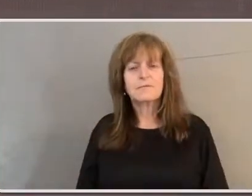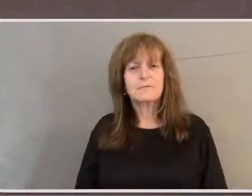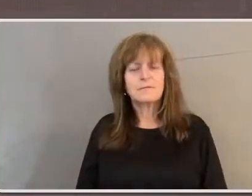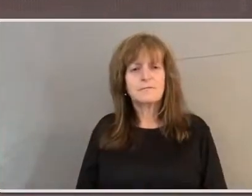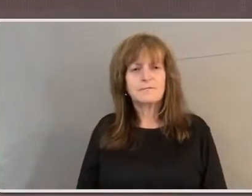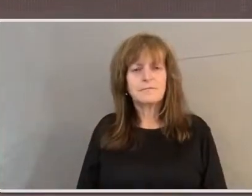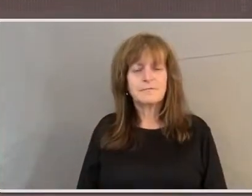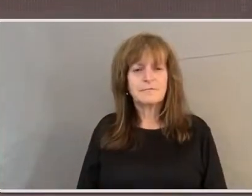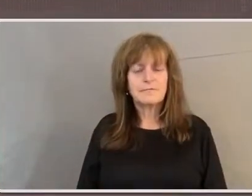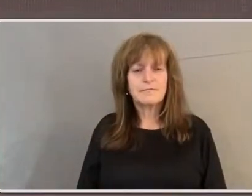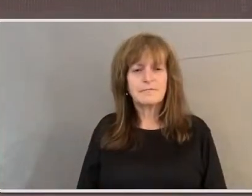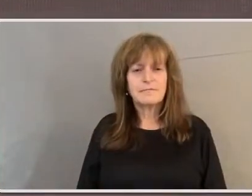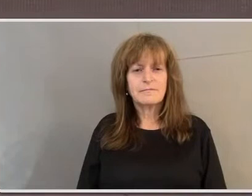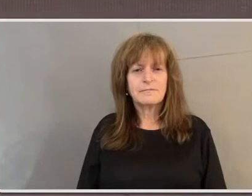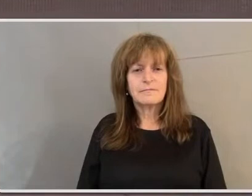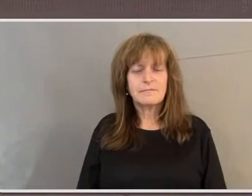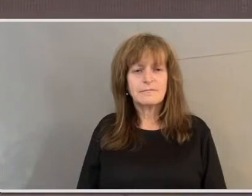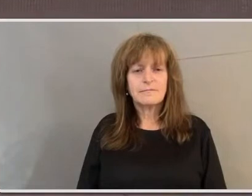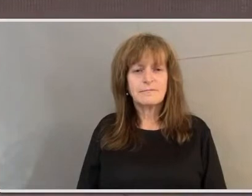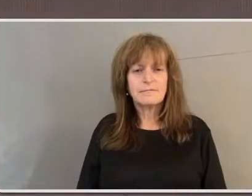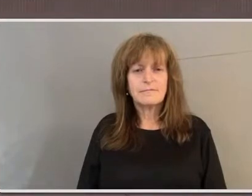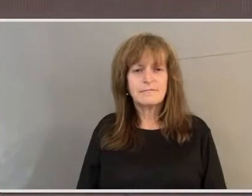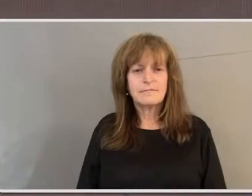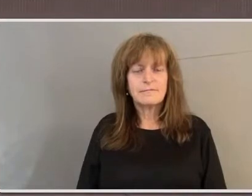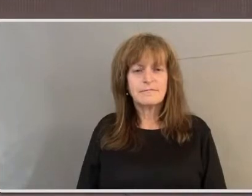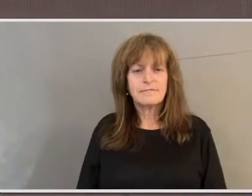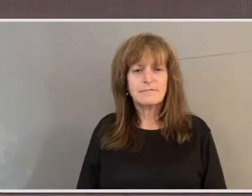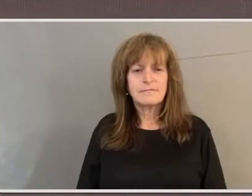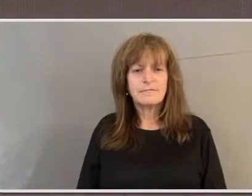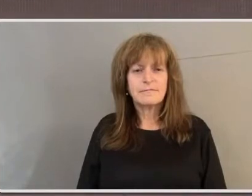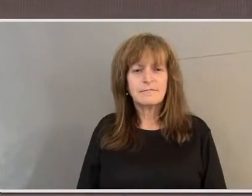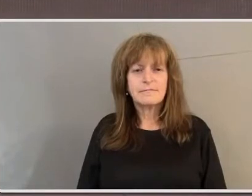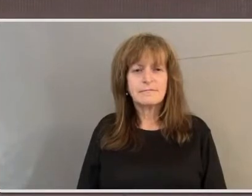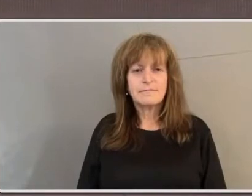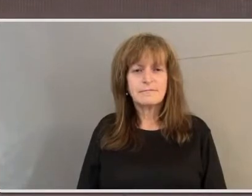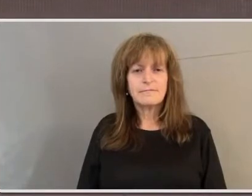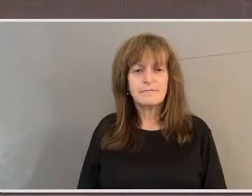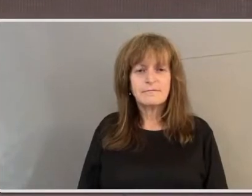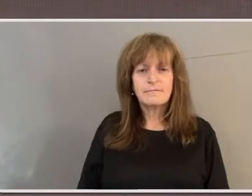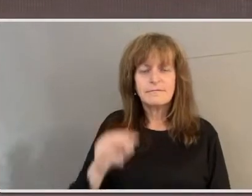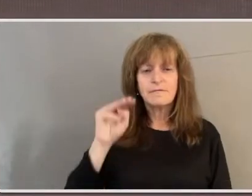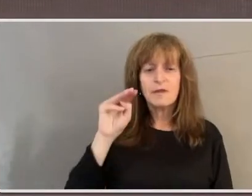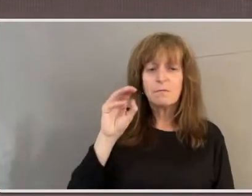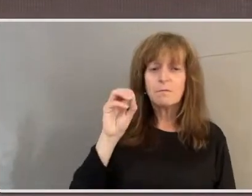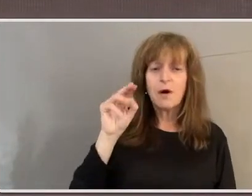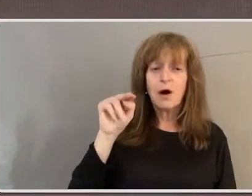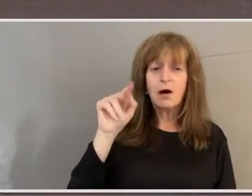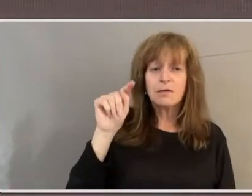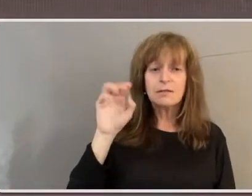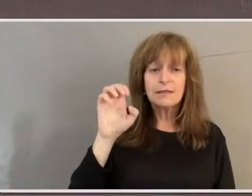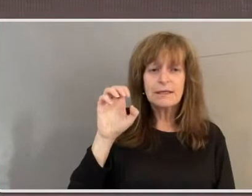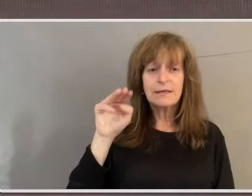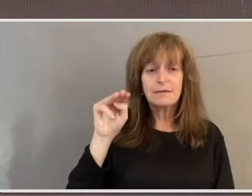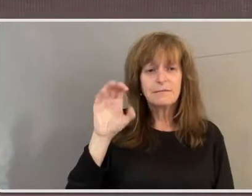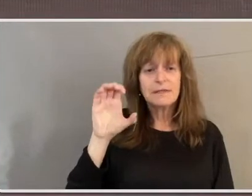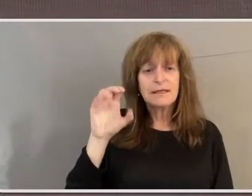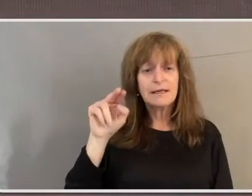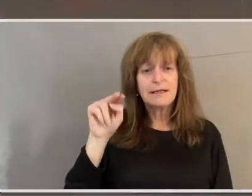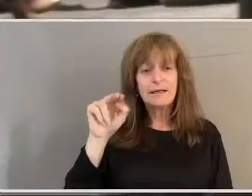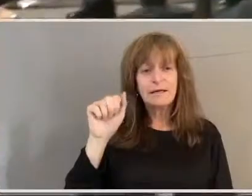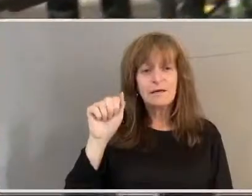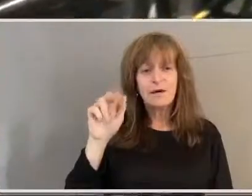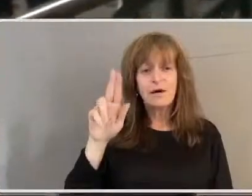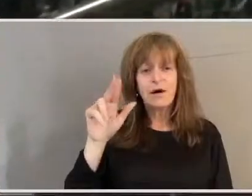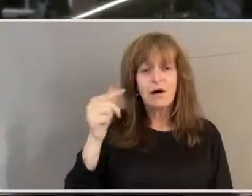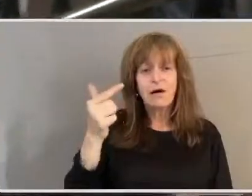Monty McNaughton becomes Minister of Labour, Immigration, Training and Skills Development. I ask Minister McNaughton to please come